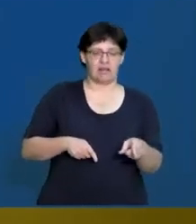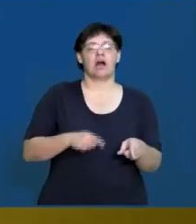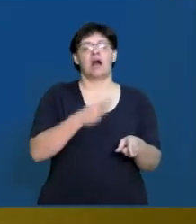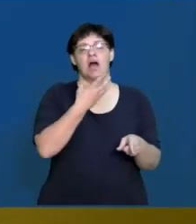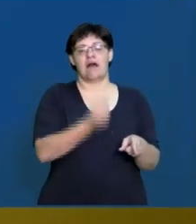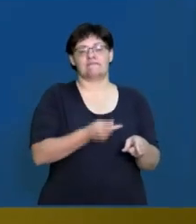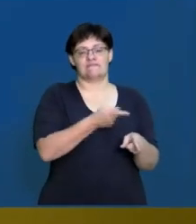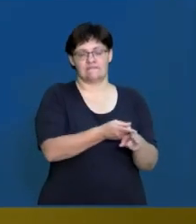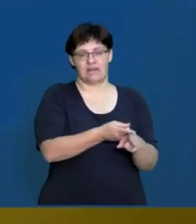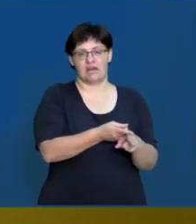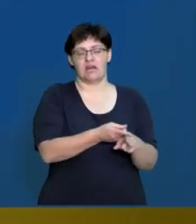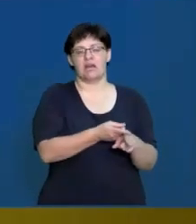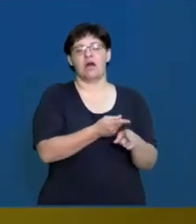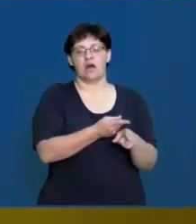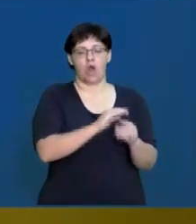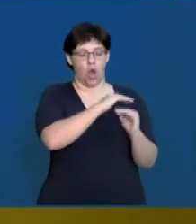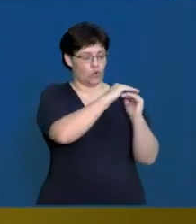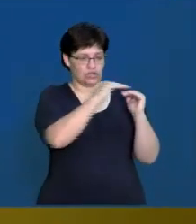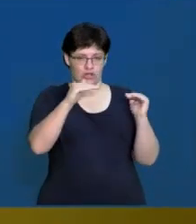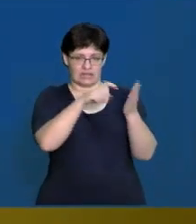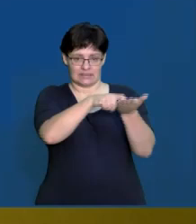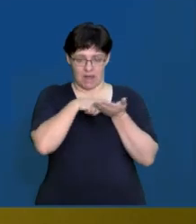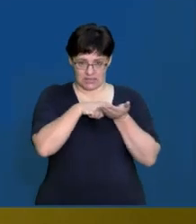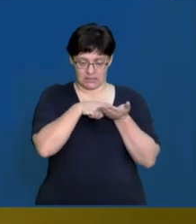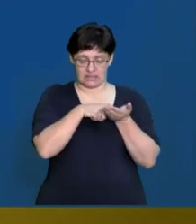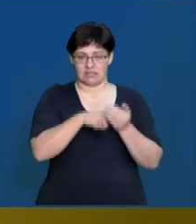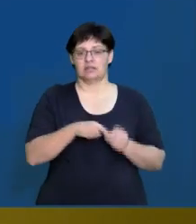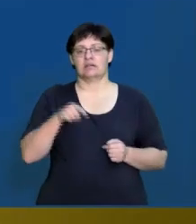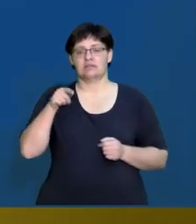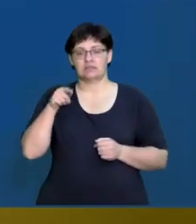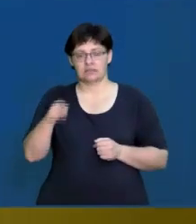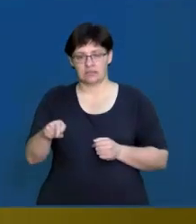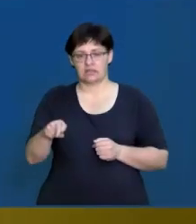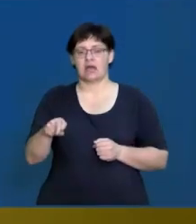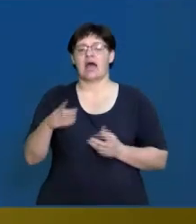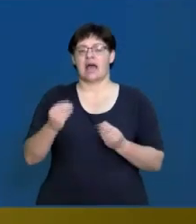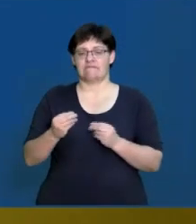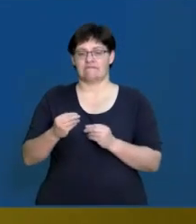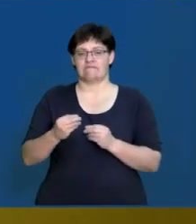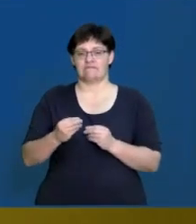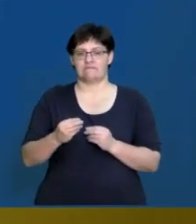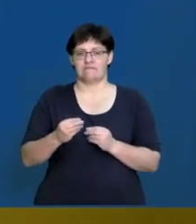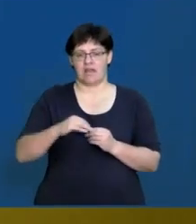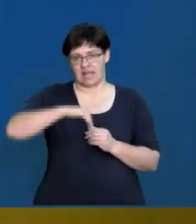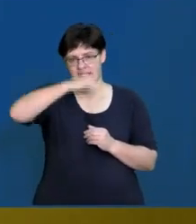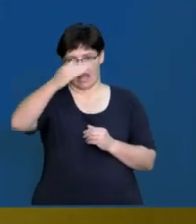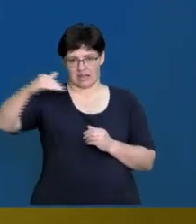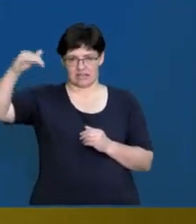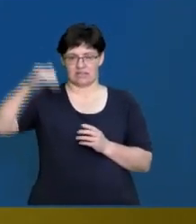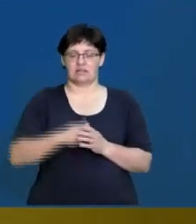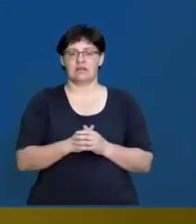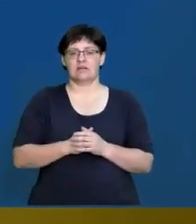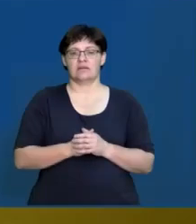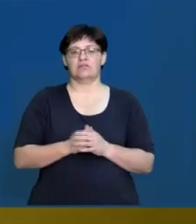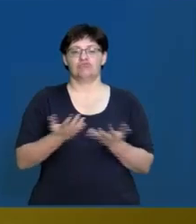perfect competition, a perfect competitor has got a horizontal demand curve, and then an oligopoly has got a